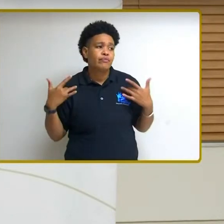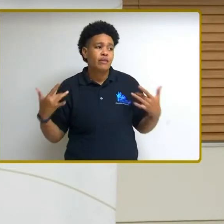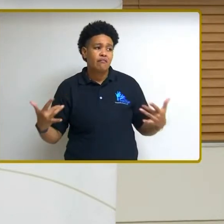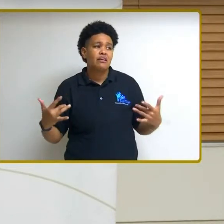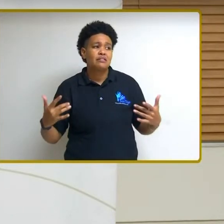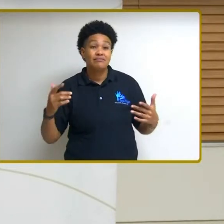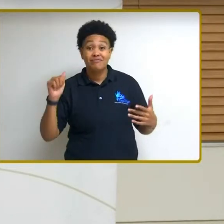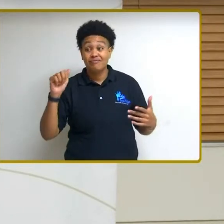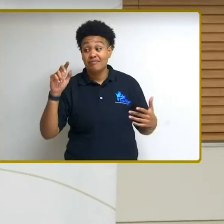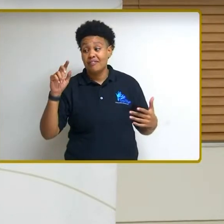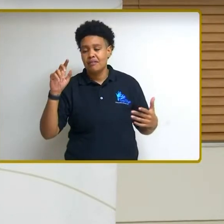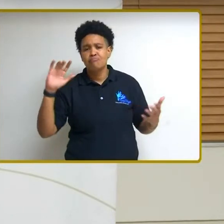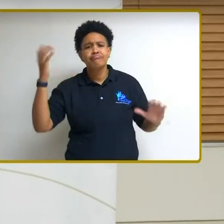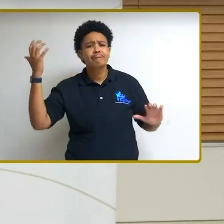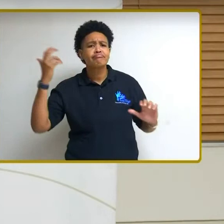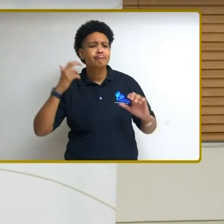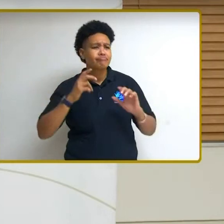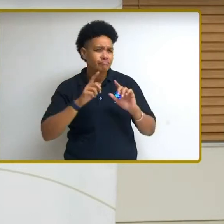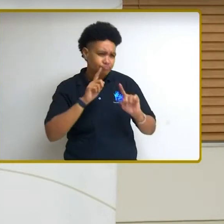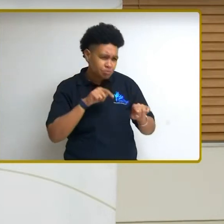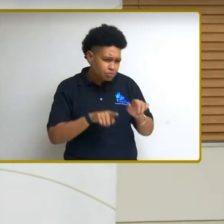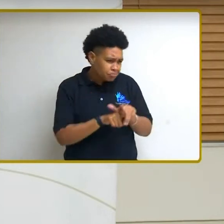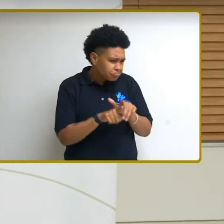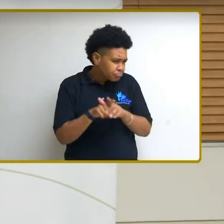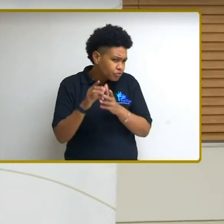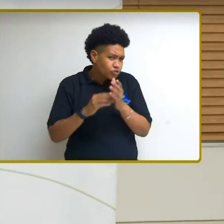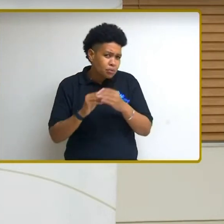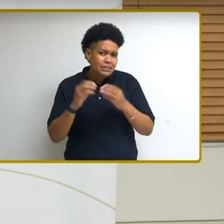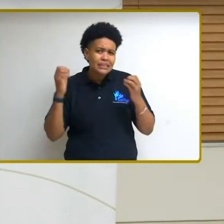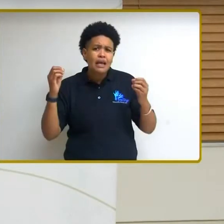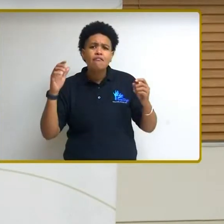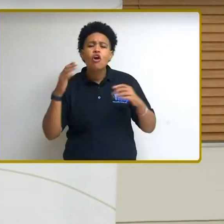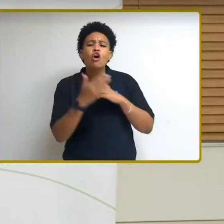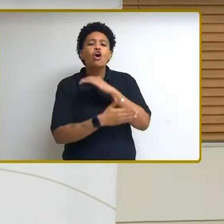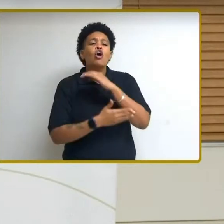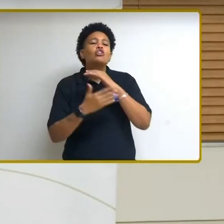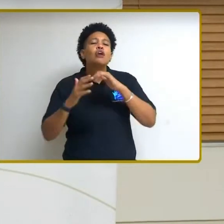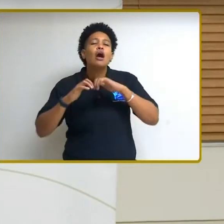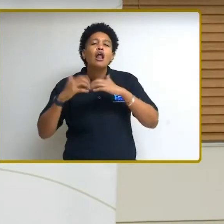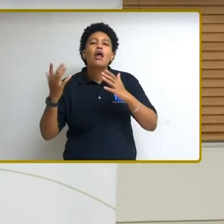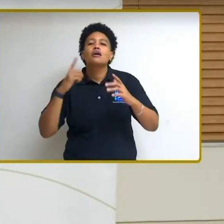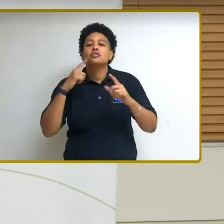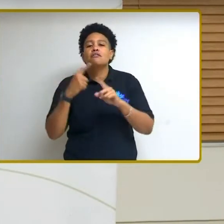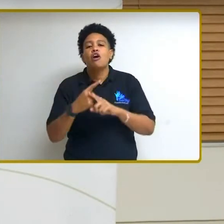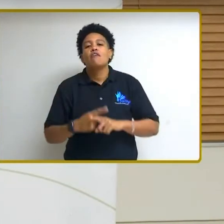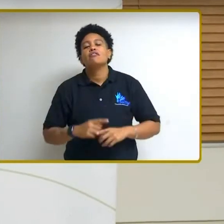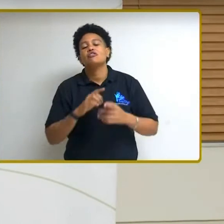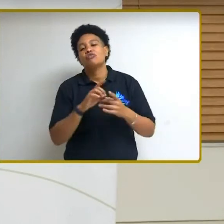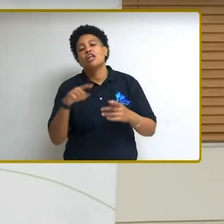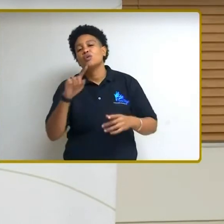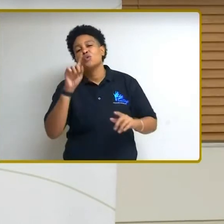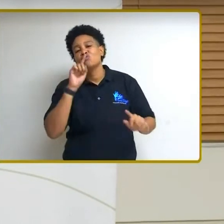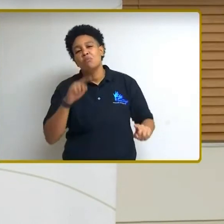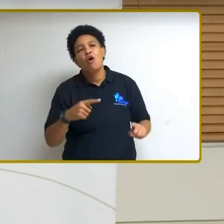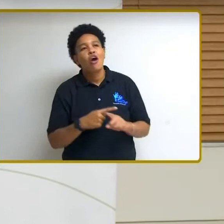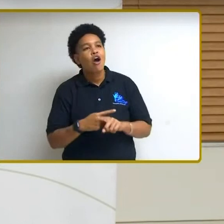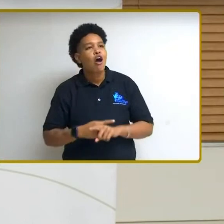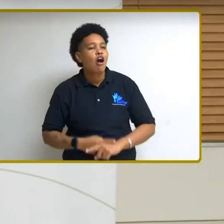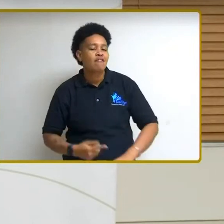the adverse events reported in several countries, there has been a lot of conflict about those reports,